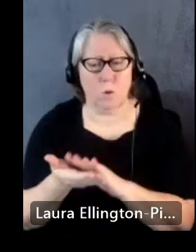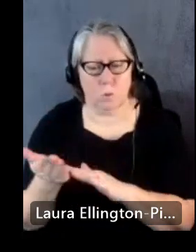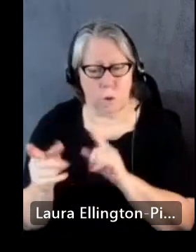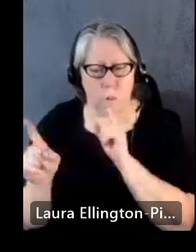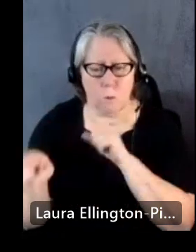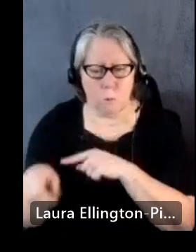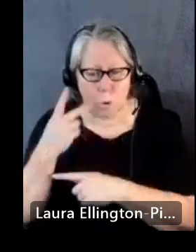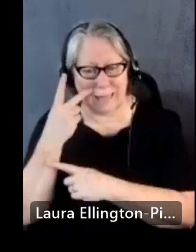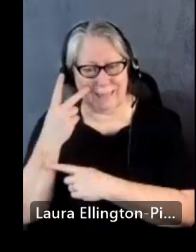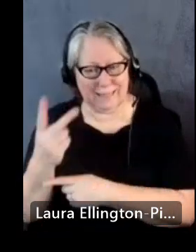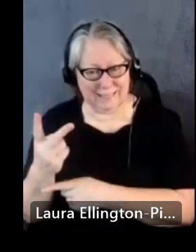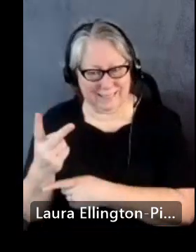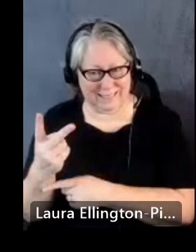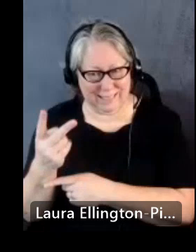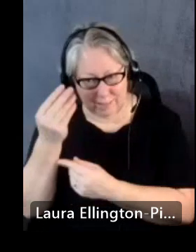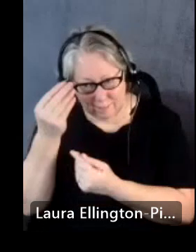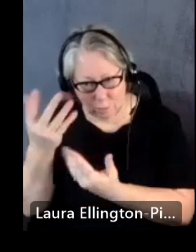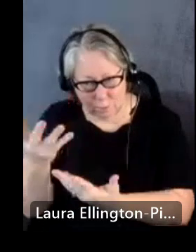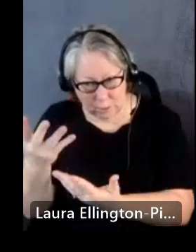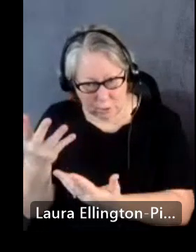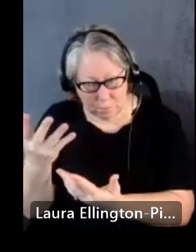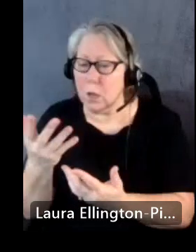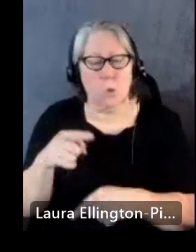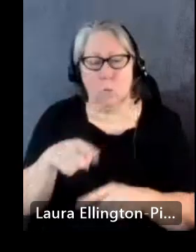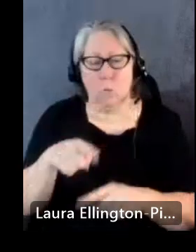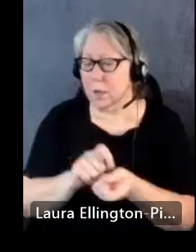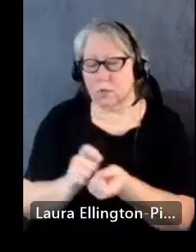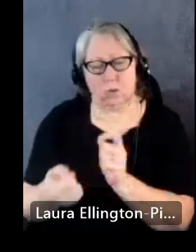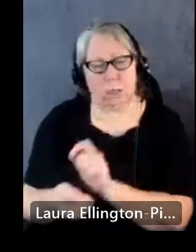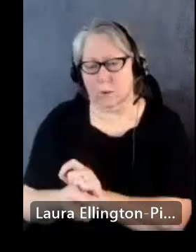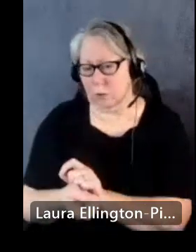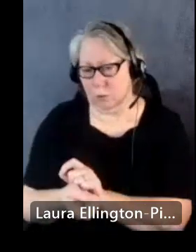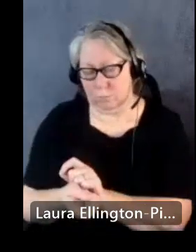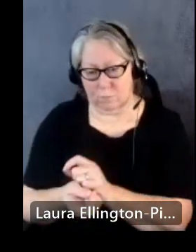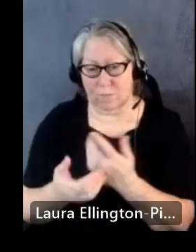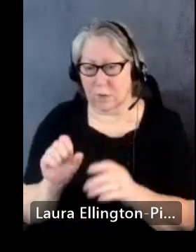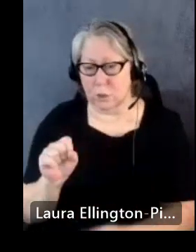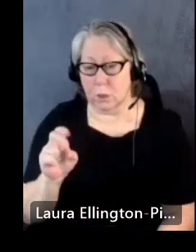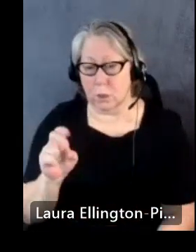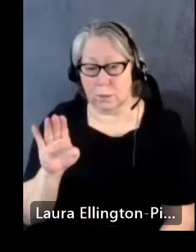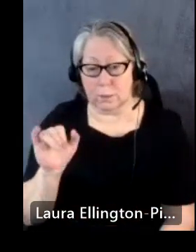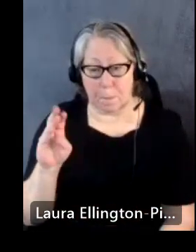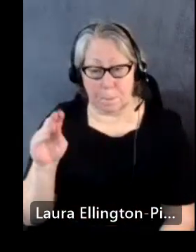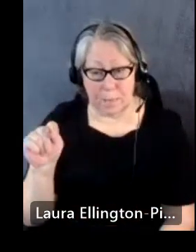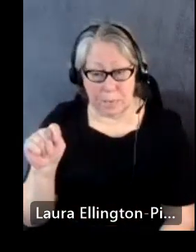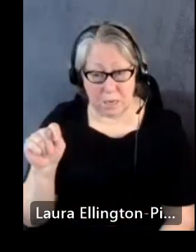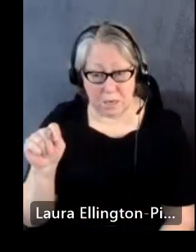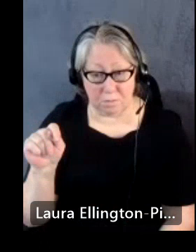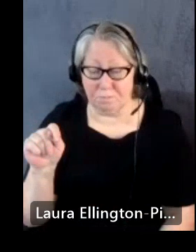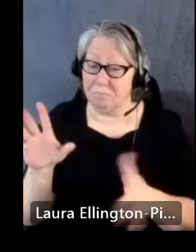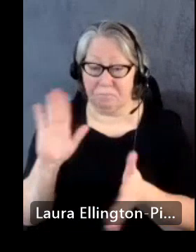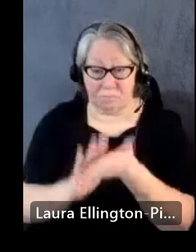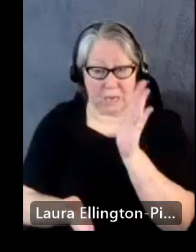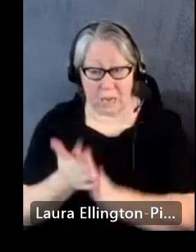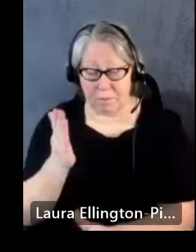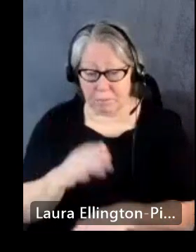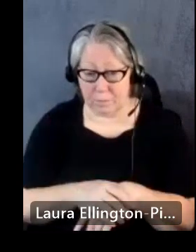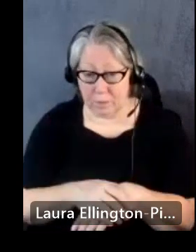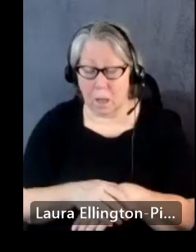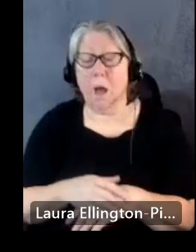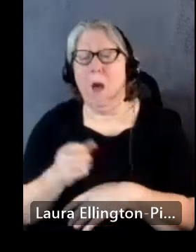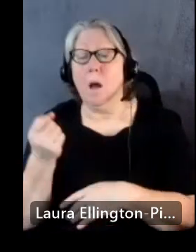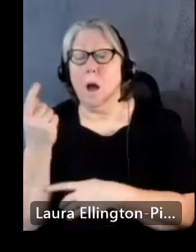just can't make changes at that point once you've submitted it. But your reviewer or manager will have the authority to send it back to